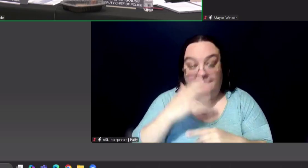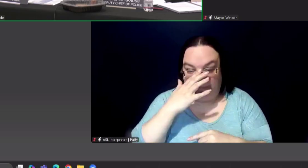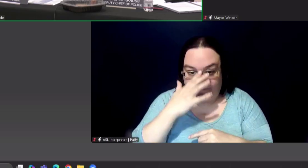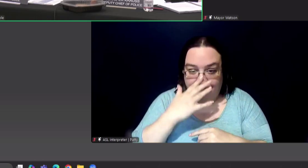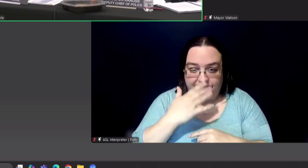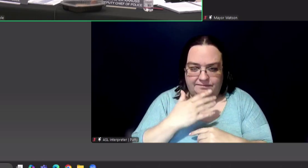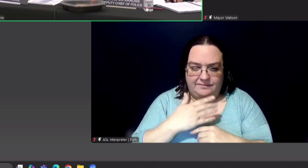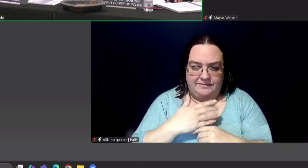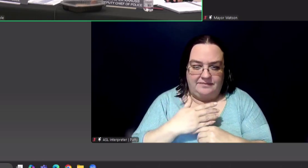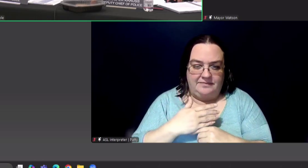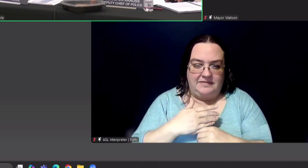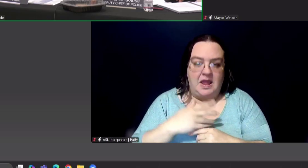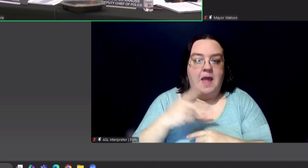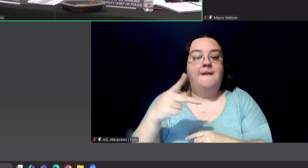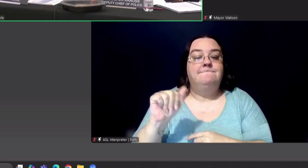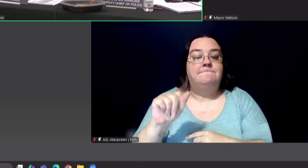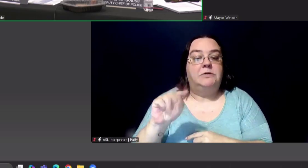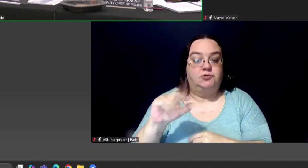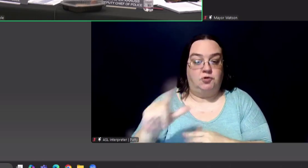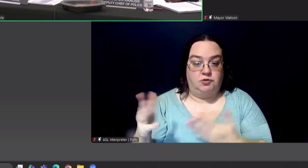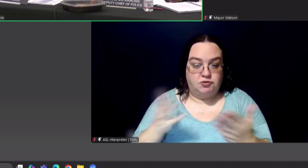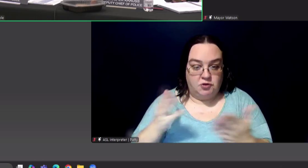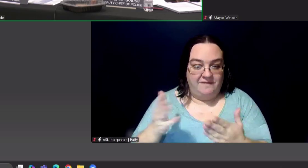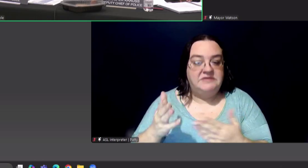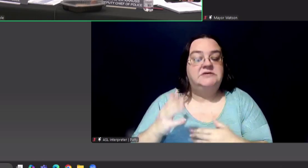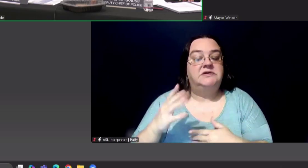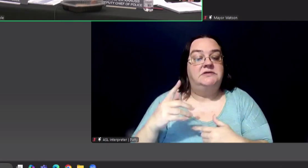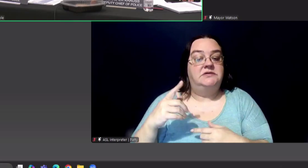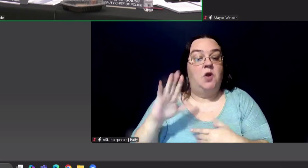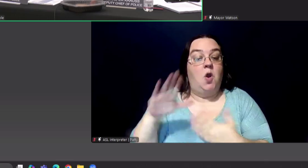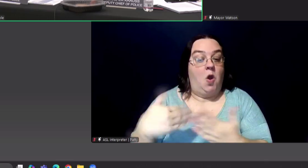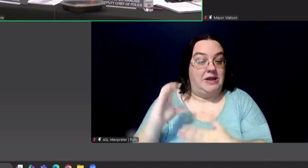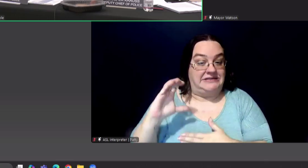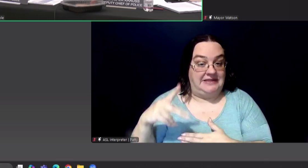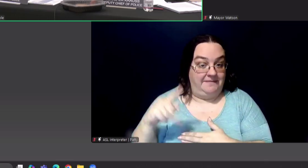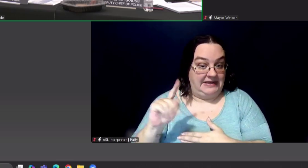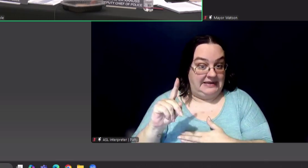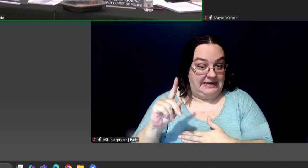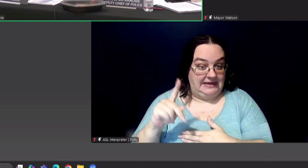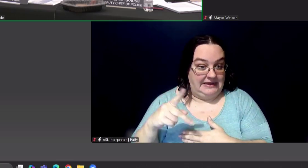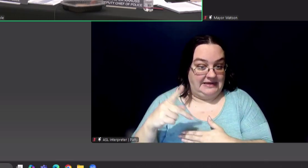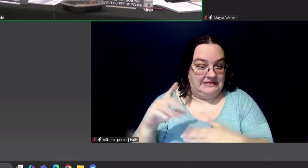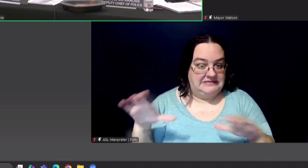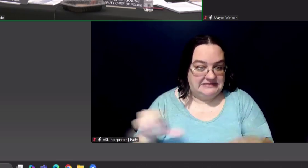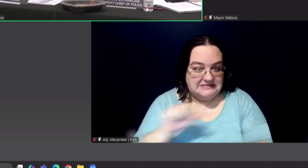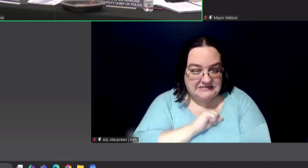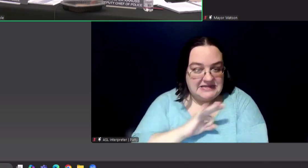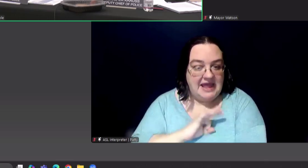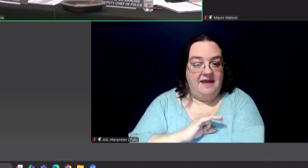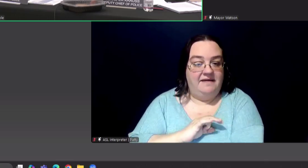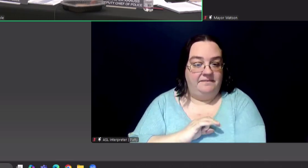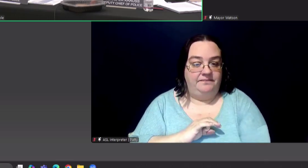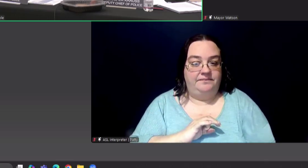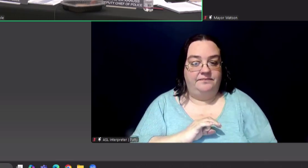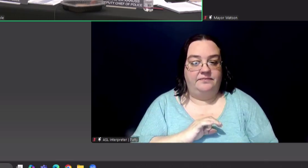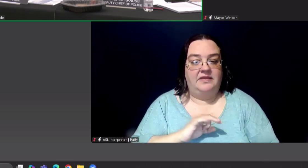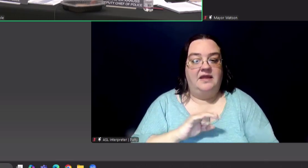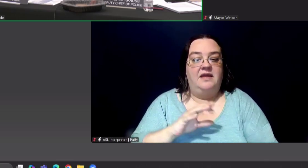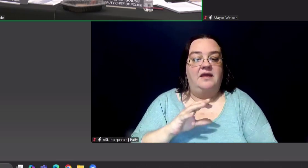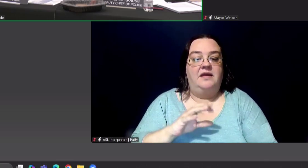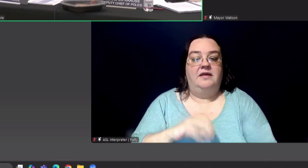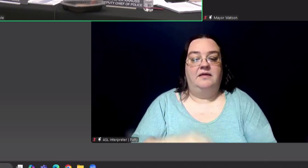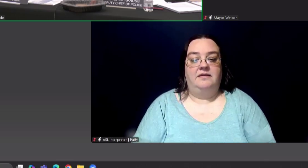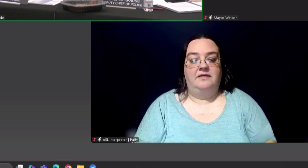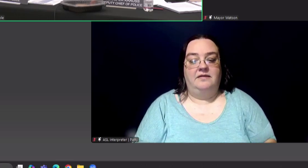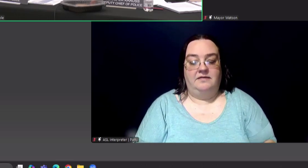half, all of CPD staff has been participating in active shooter response drills. We've been doing this over at Spellman